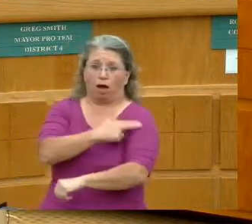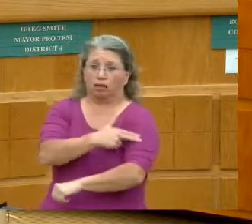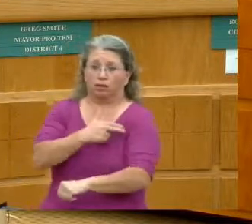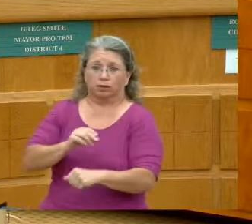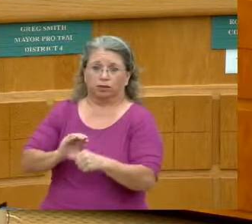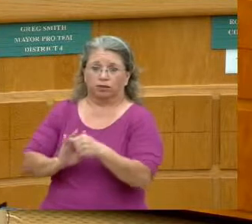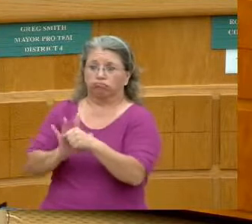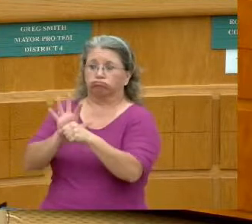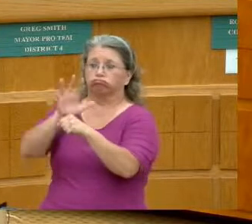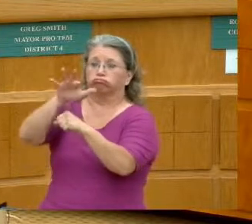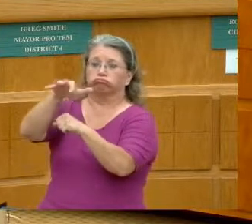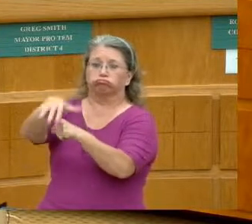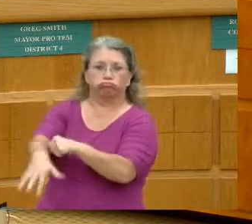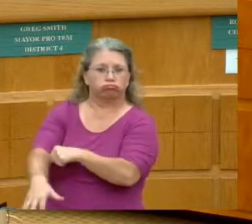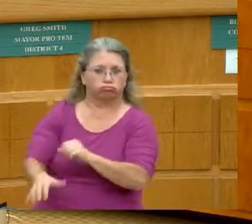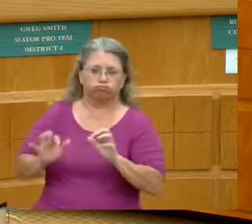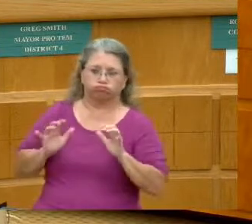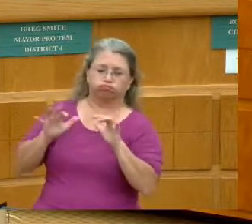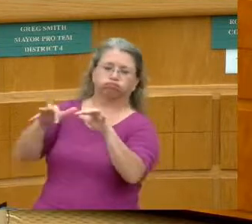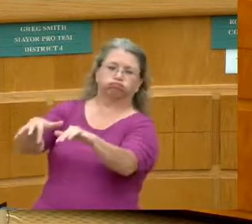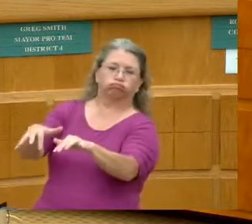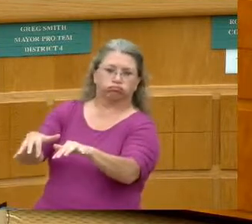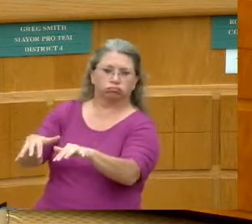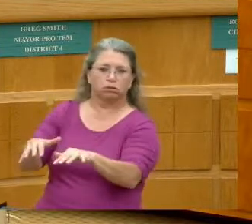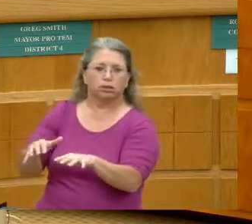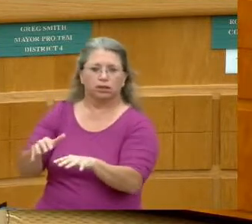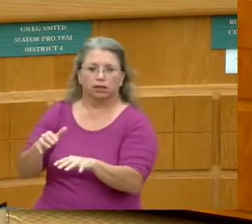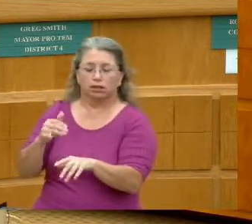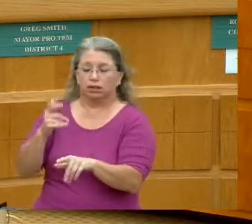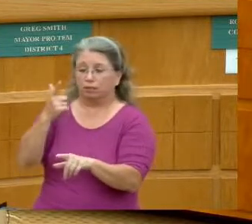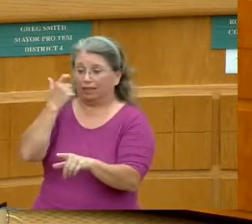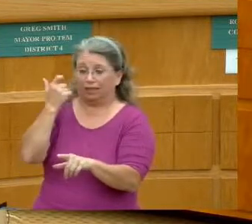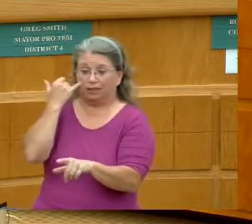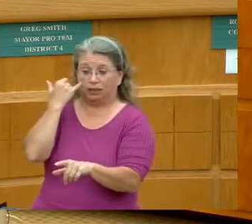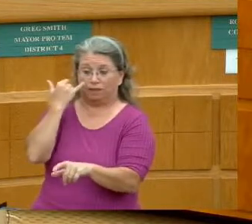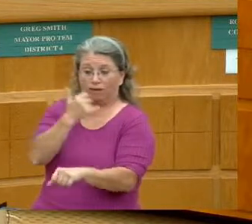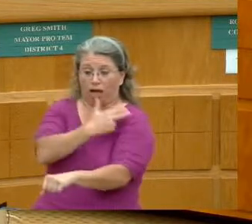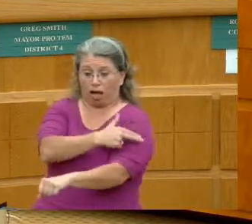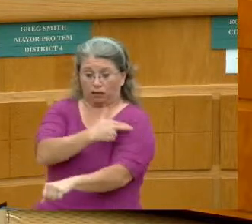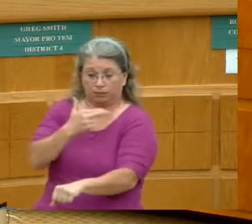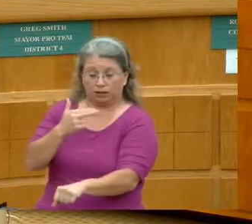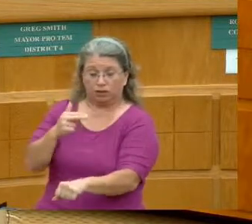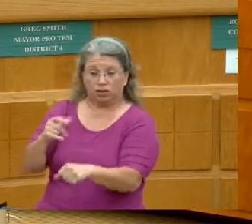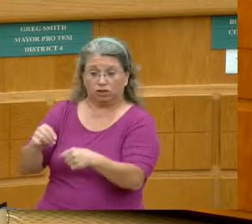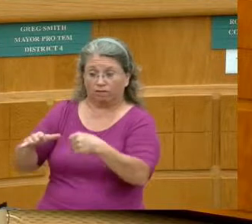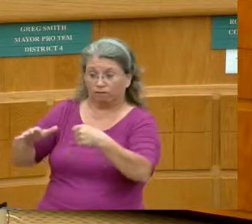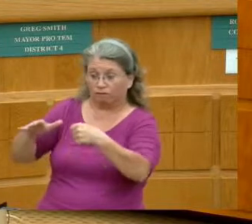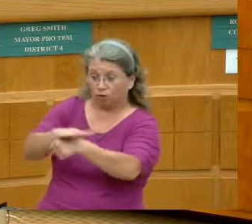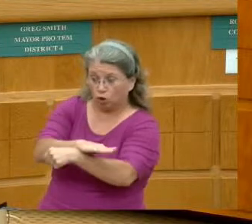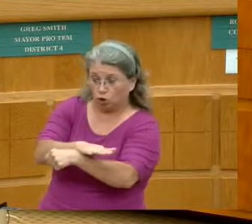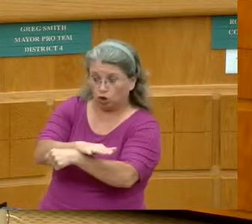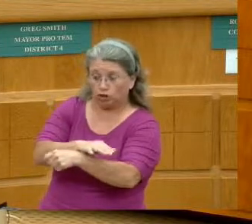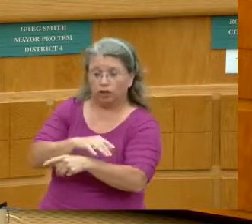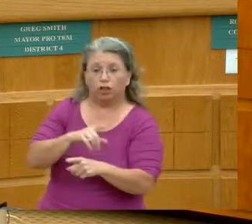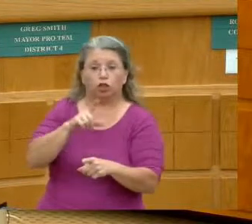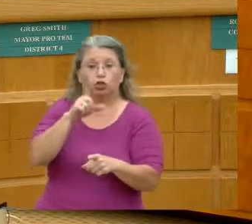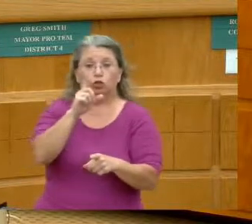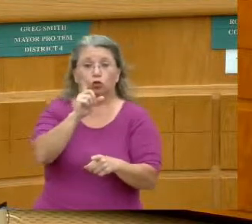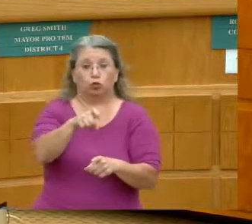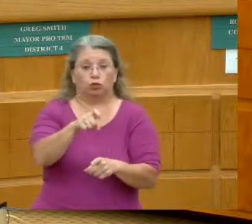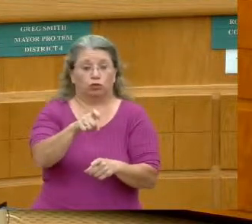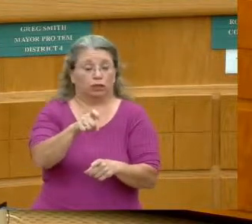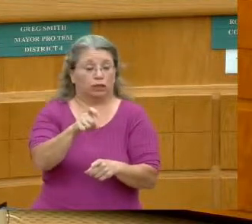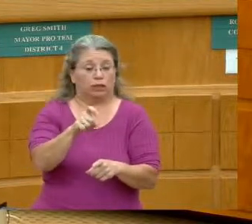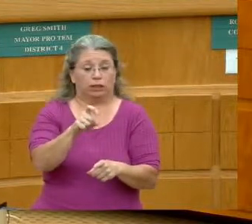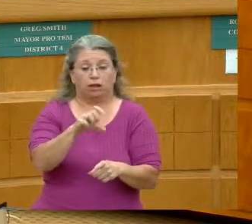The reason why is that if the hospitals hit capacity, then if you need medical attention, you might not be able to get it. Say you're in a